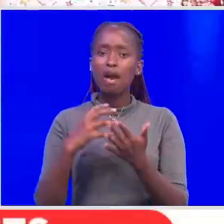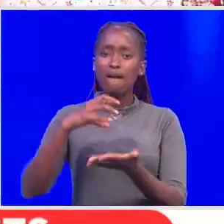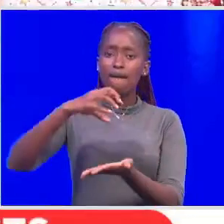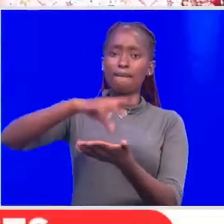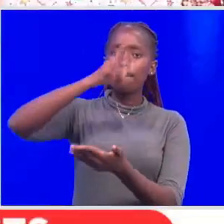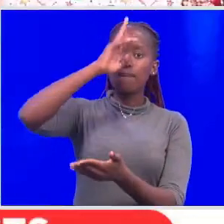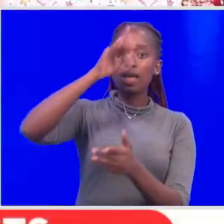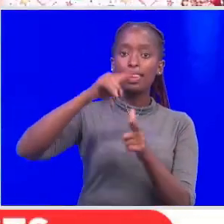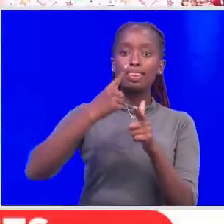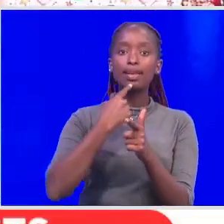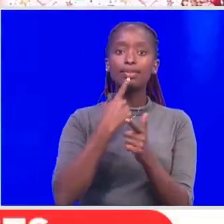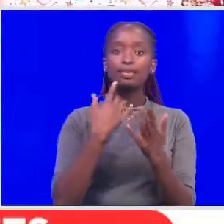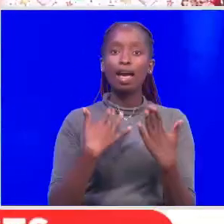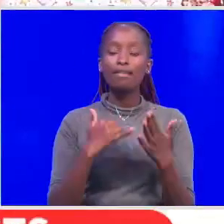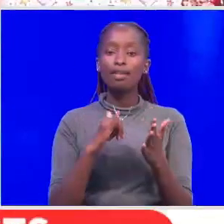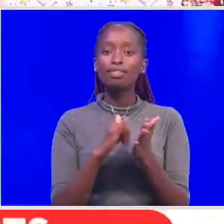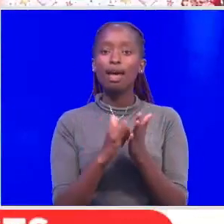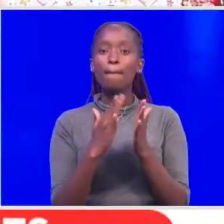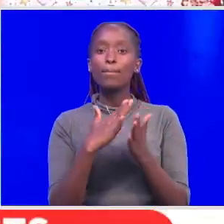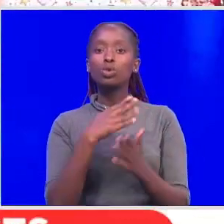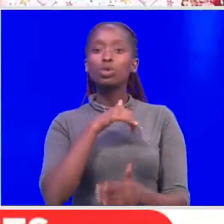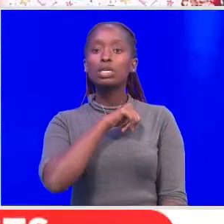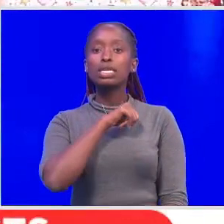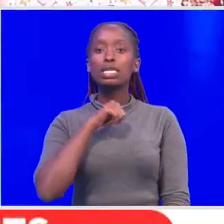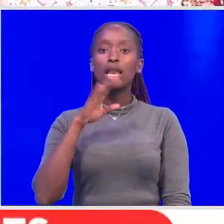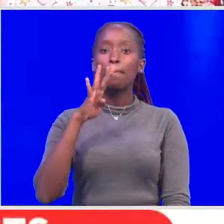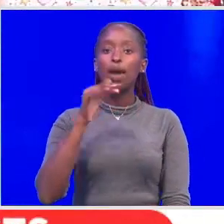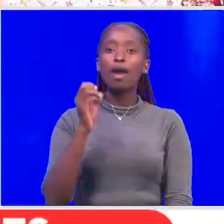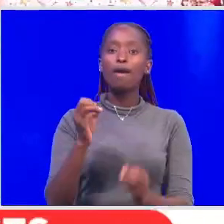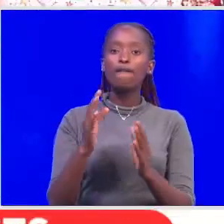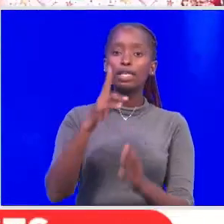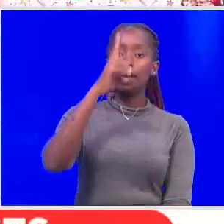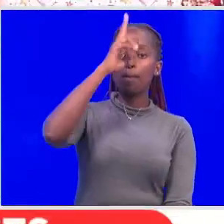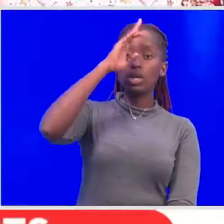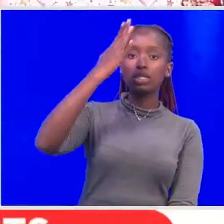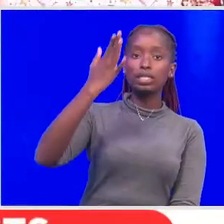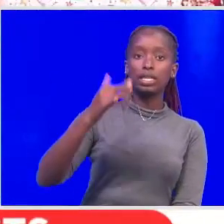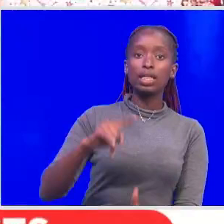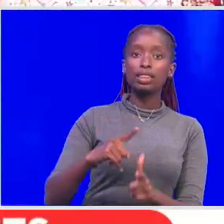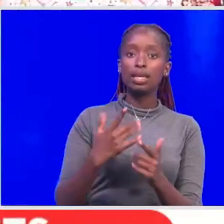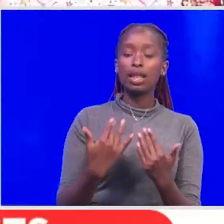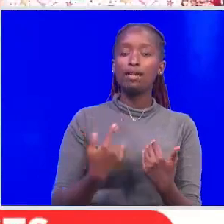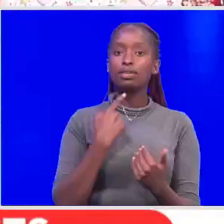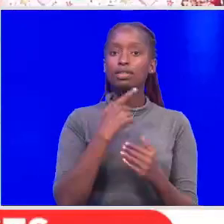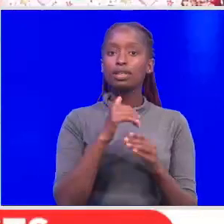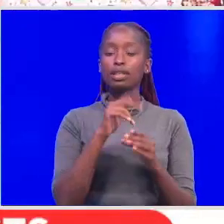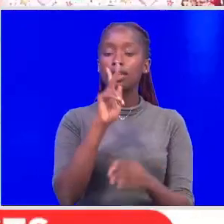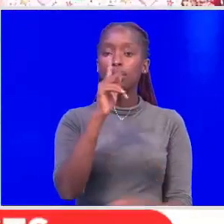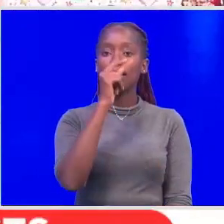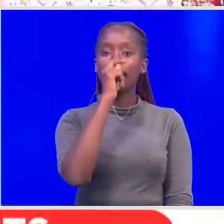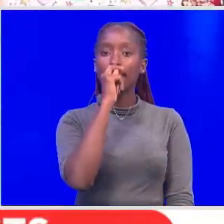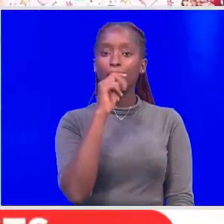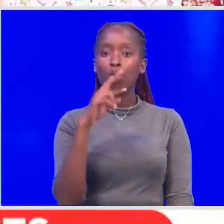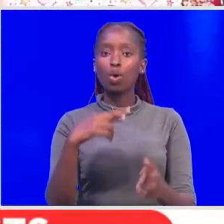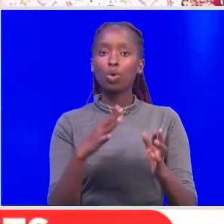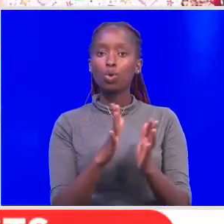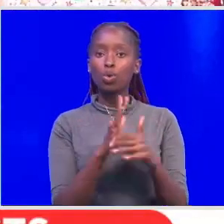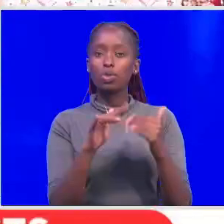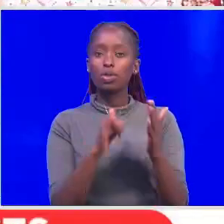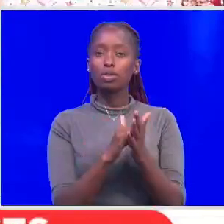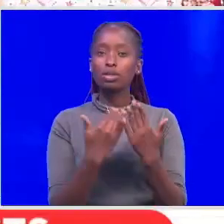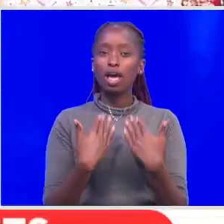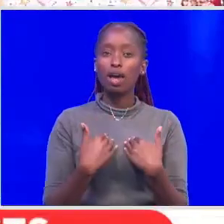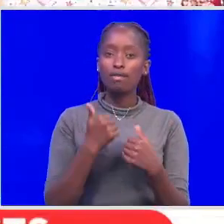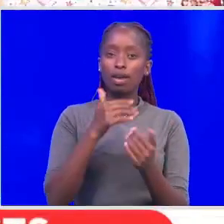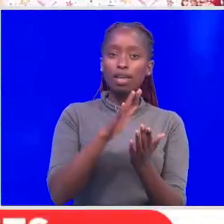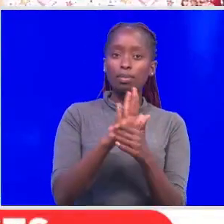fatally shot by an officer. The residents had earlier blocked the Kenya to Tanzania route with burning tires and twigs